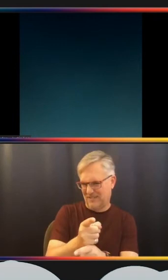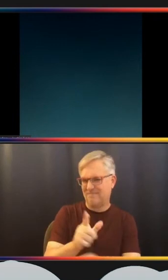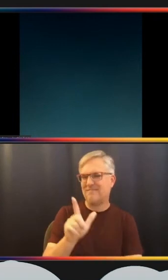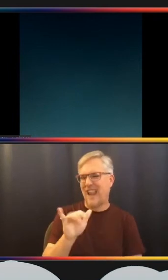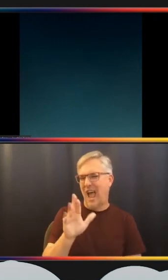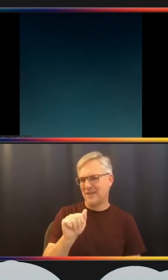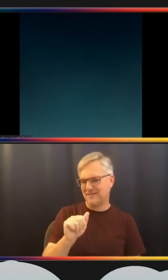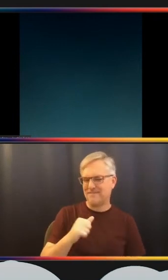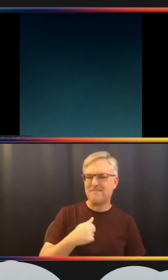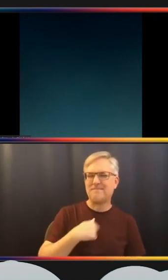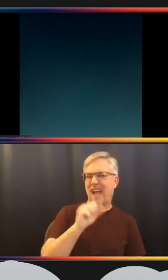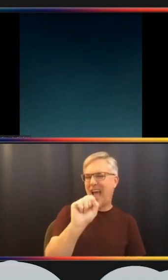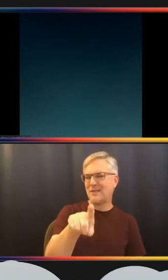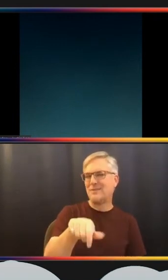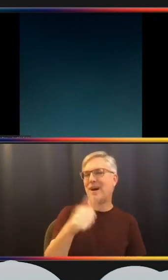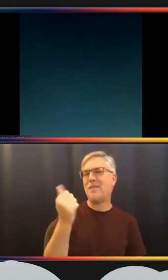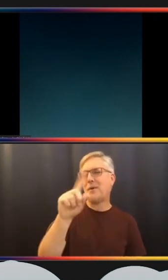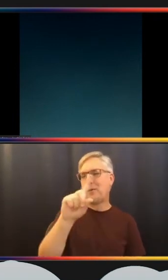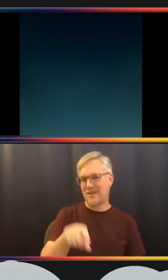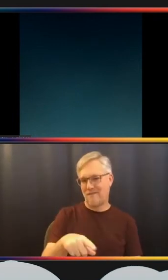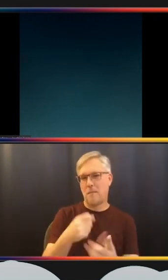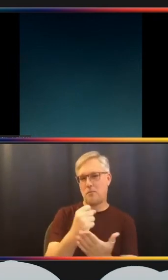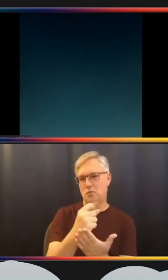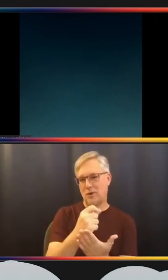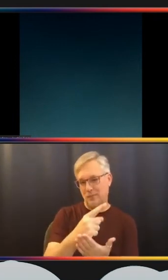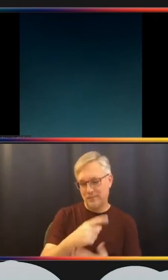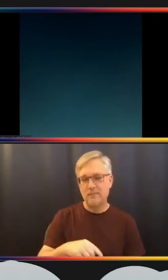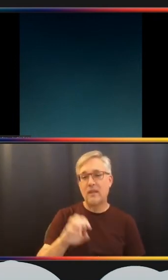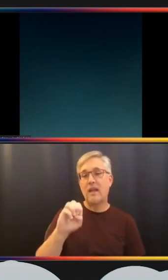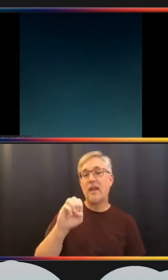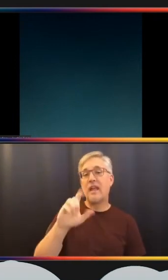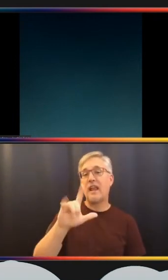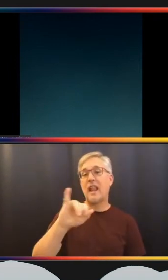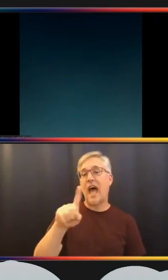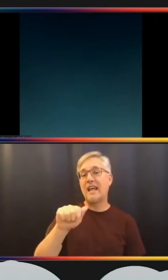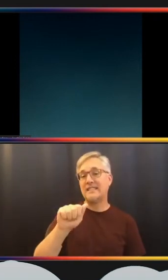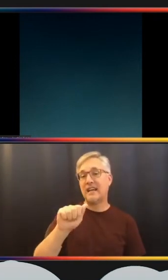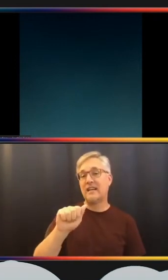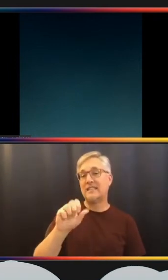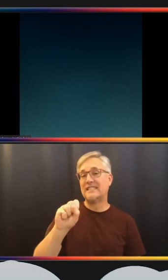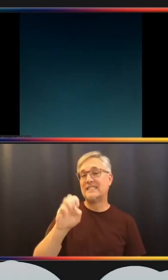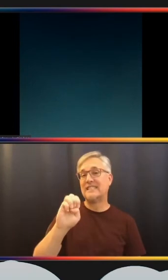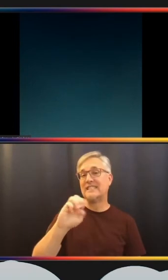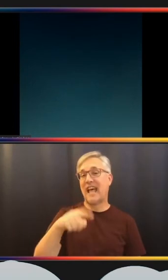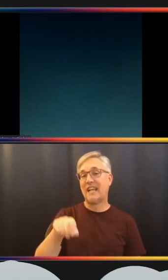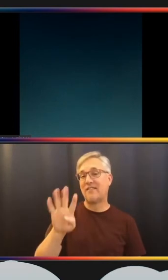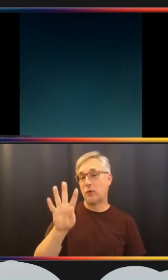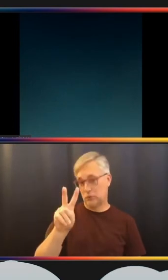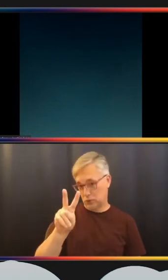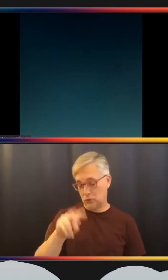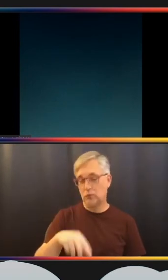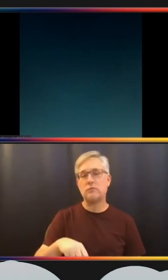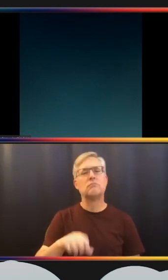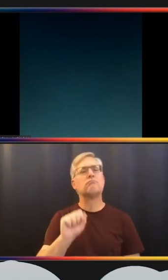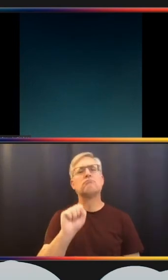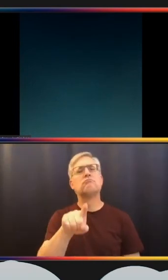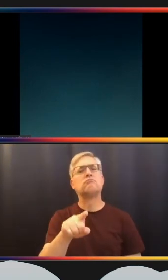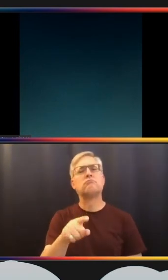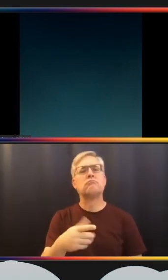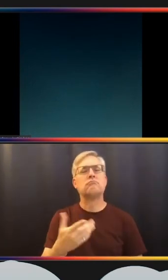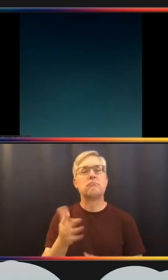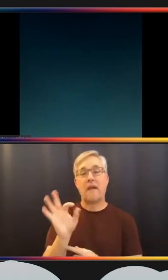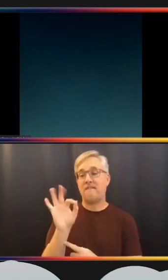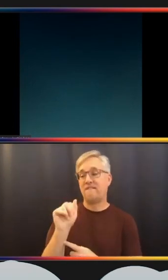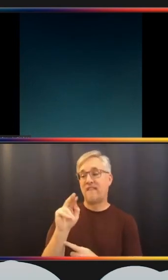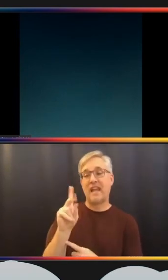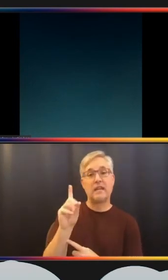another question from someone on Twitter. Eliza says 42, and they ask, what fandoms that they've